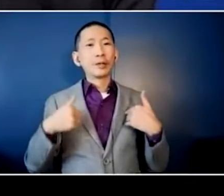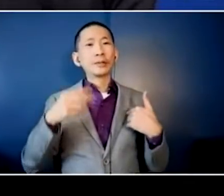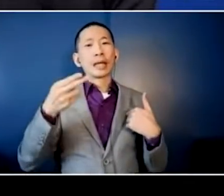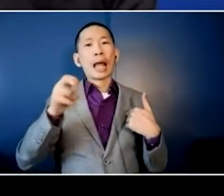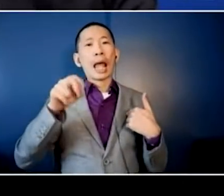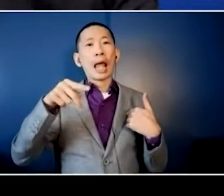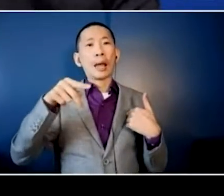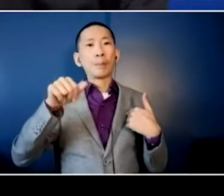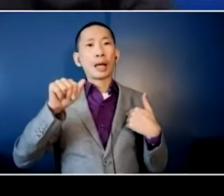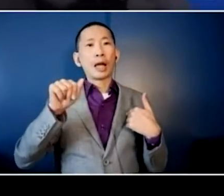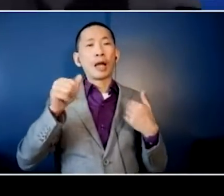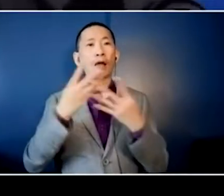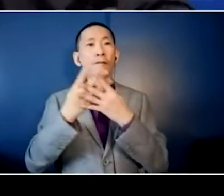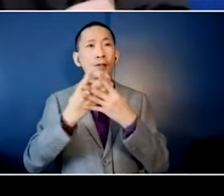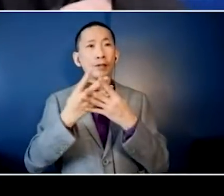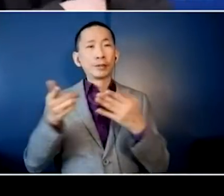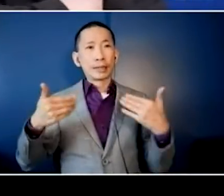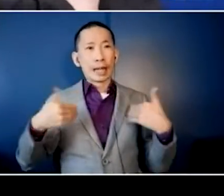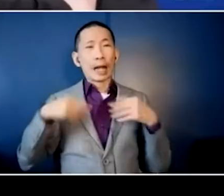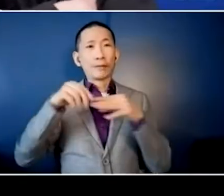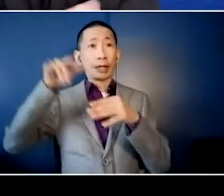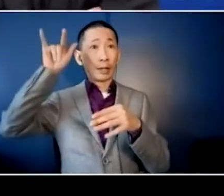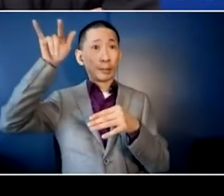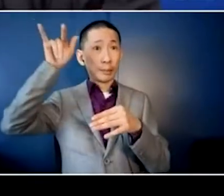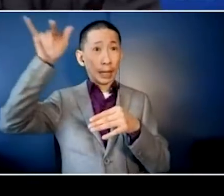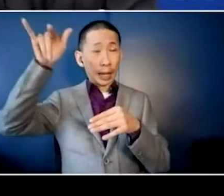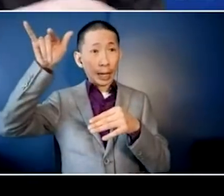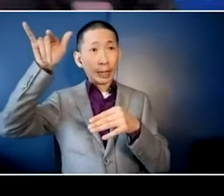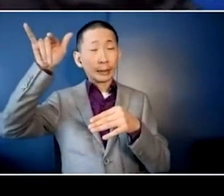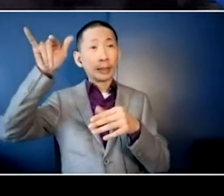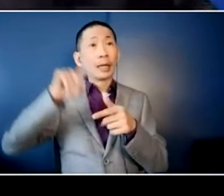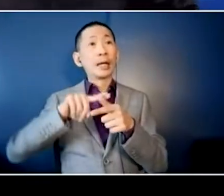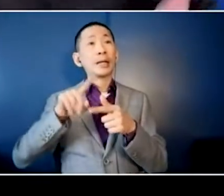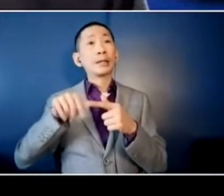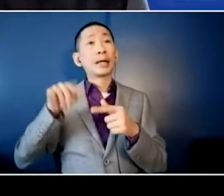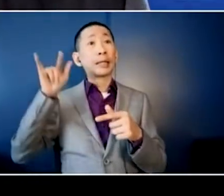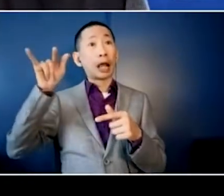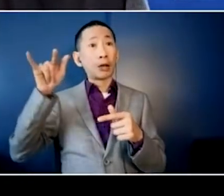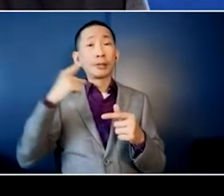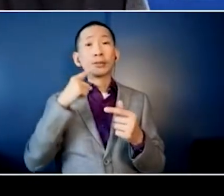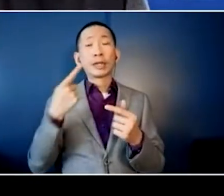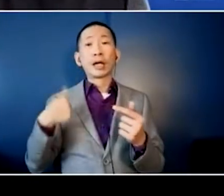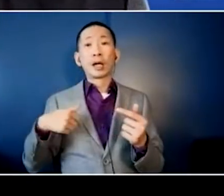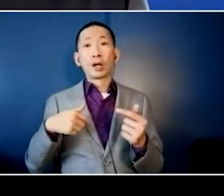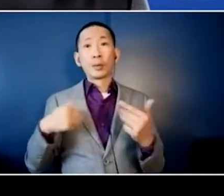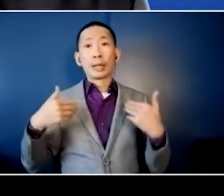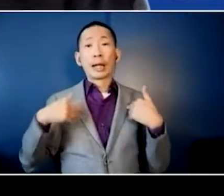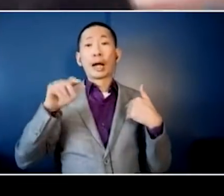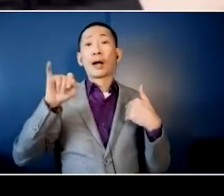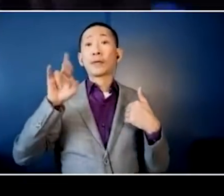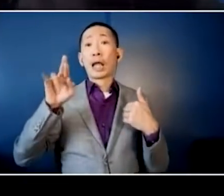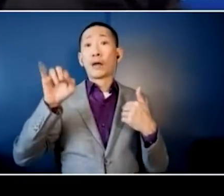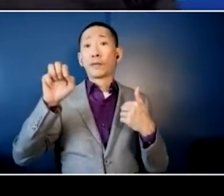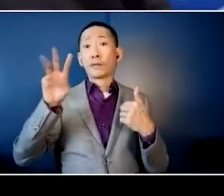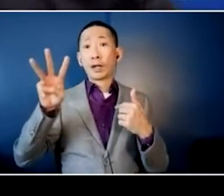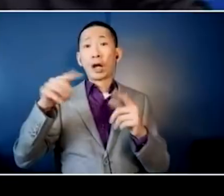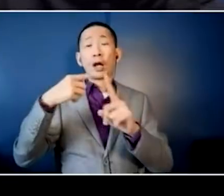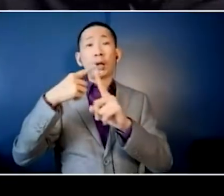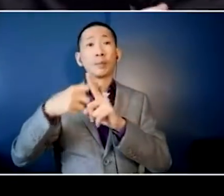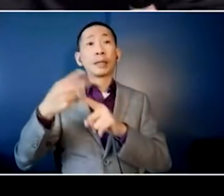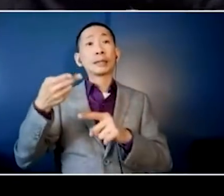they have in the planes, which makes the airline industry say, we have the airflow and we have the HEPA